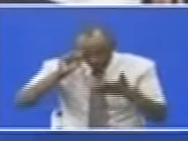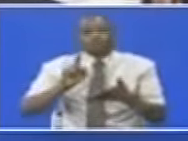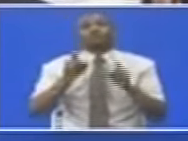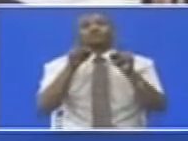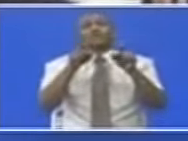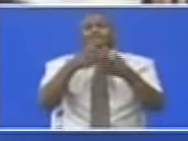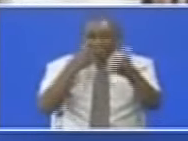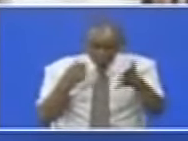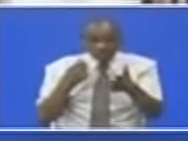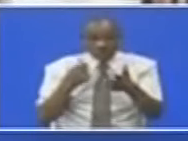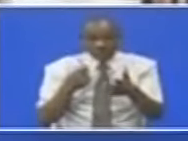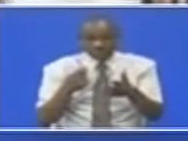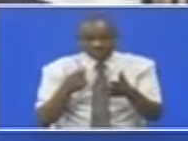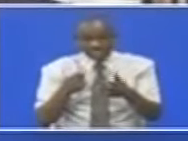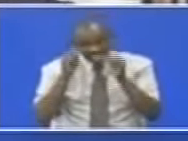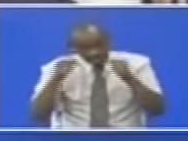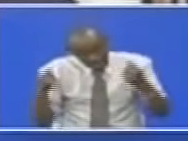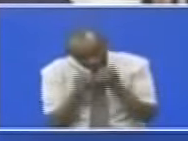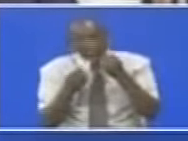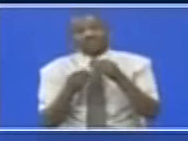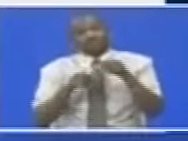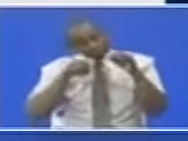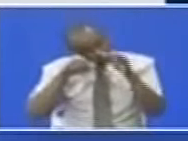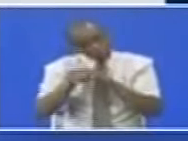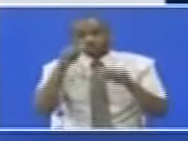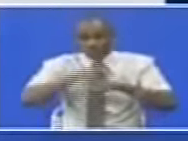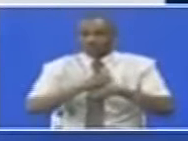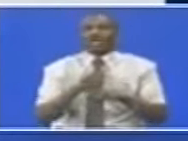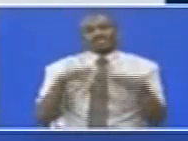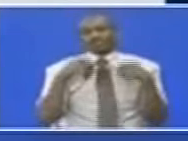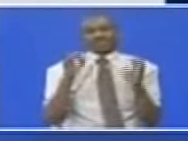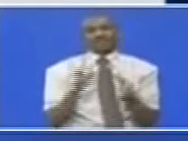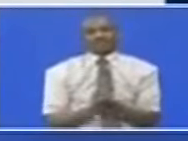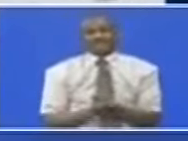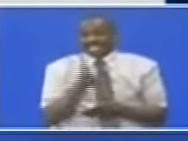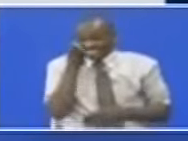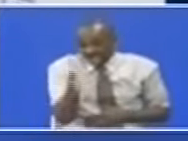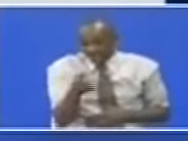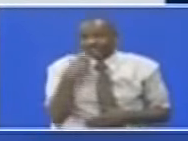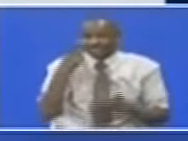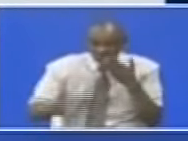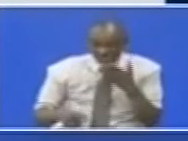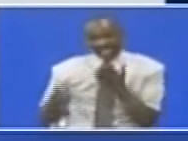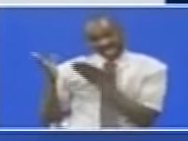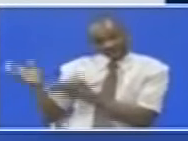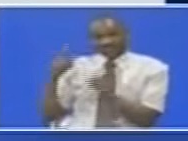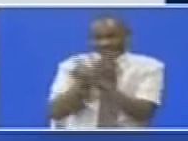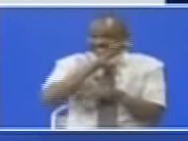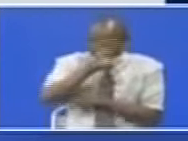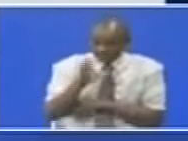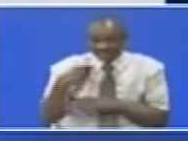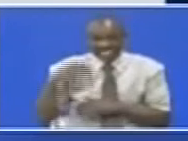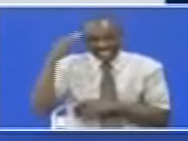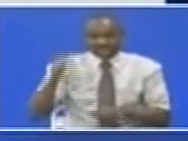forms before they are sneaked into schools. Under the exercise already rolled out in most counties, the